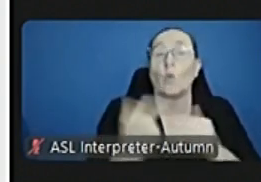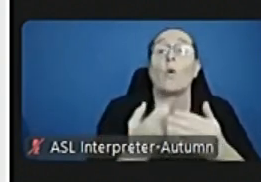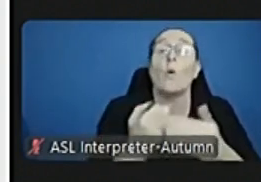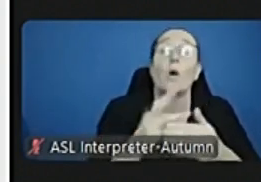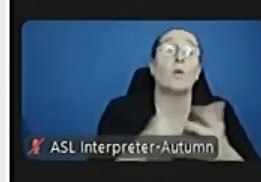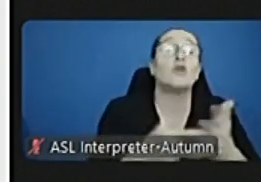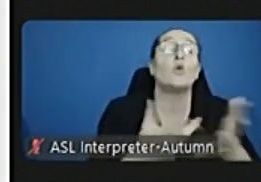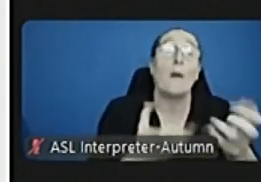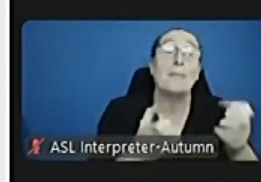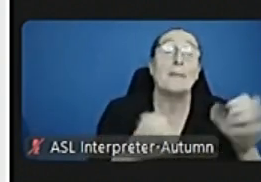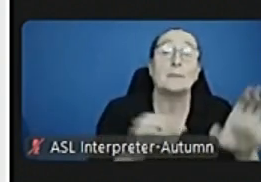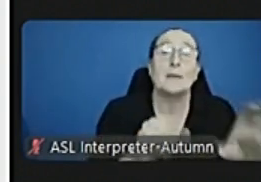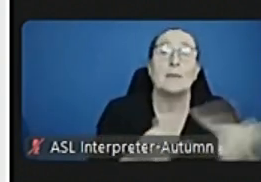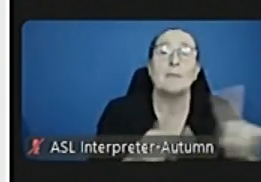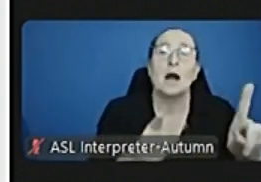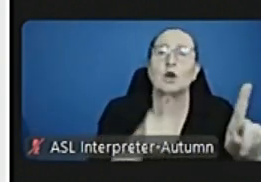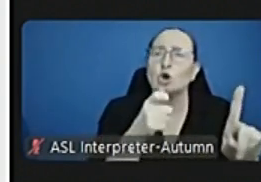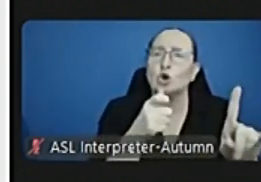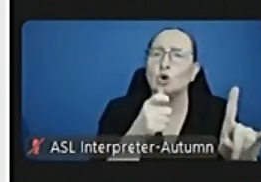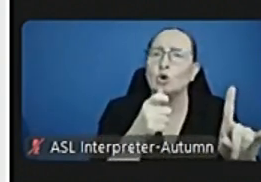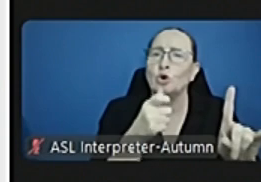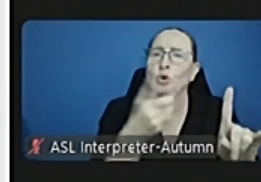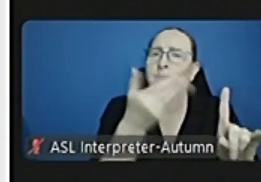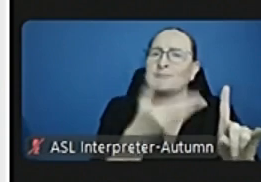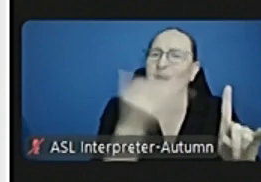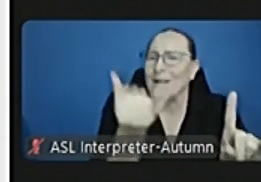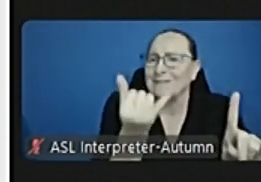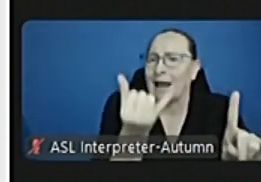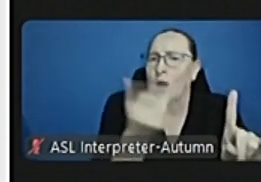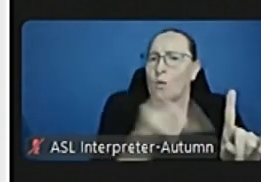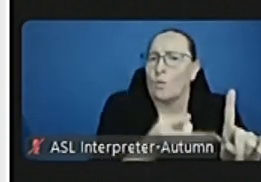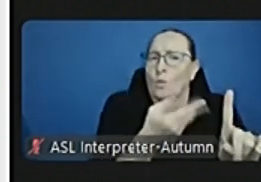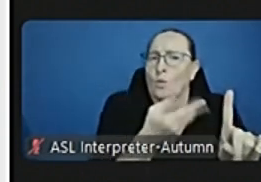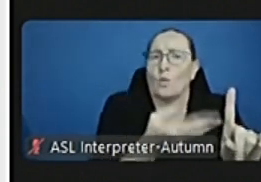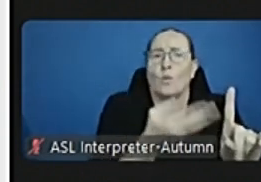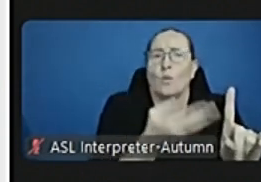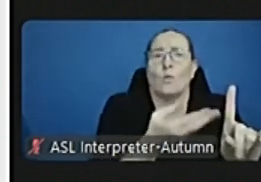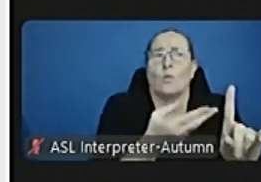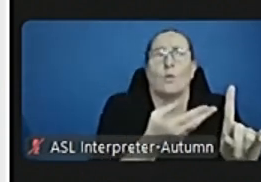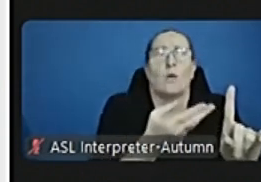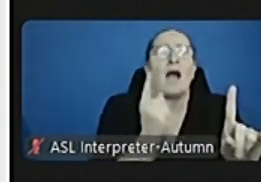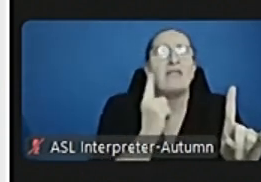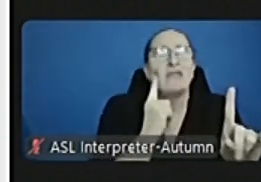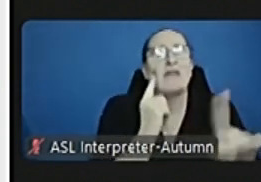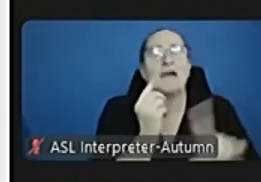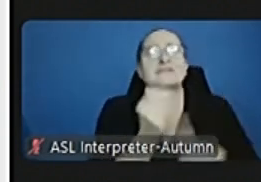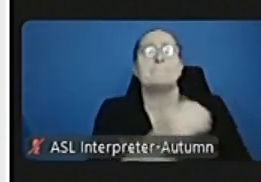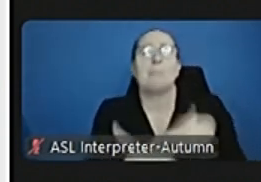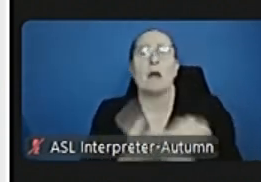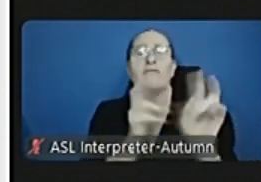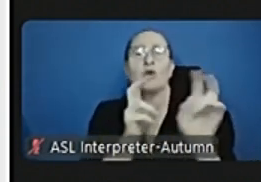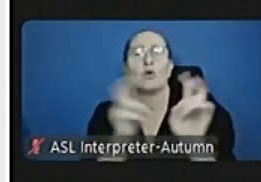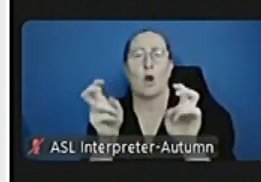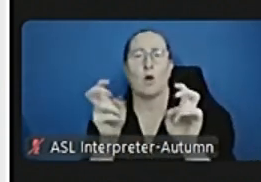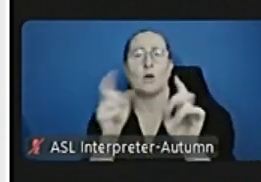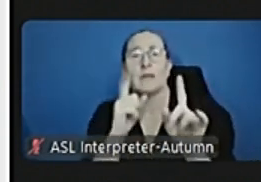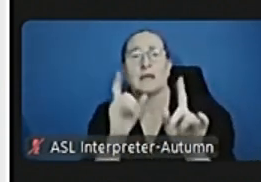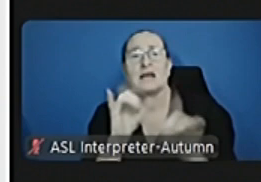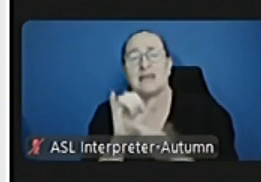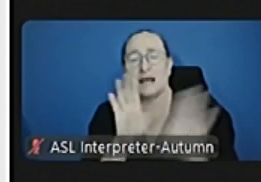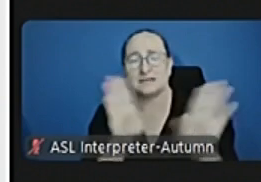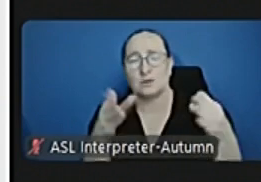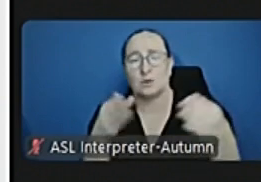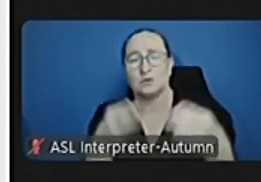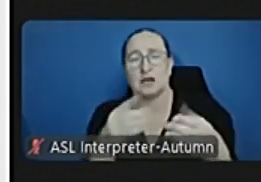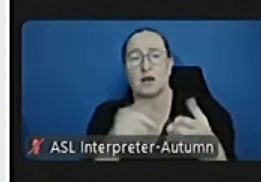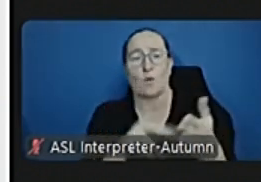but who they are at this moment." And keep that in mind. I think it's a powerful quote because that kind of zeroes in on what